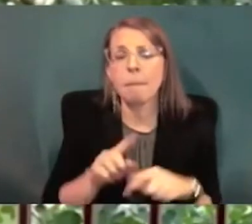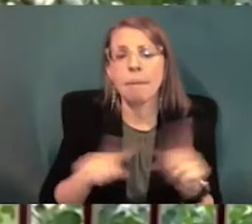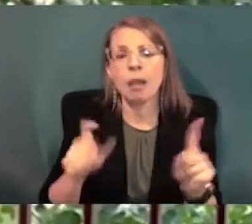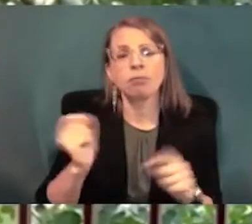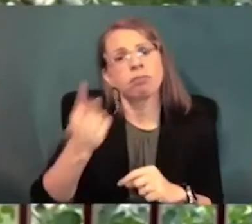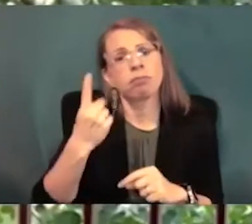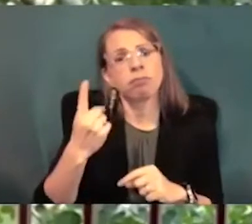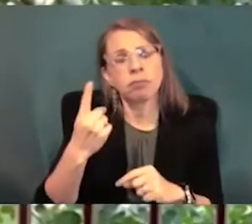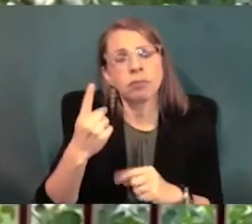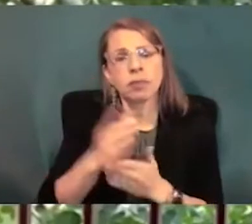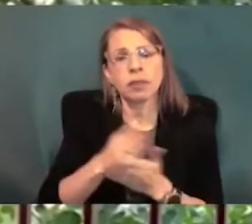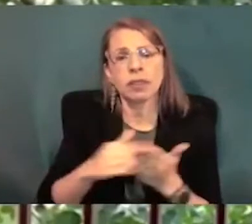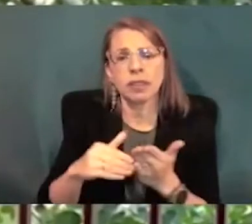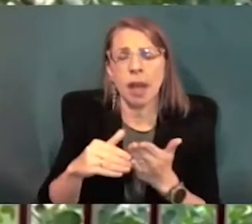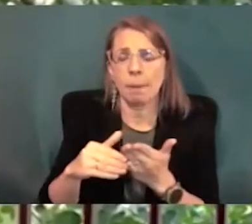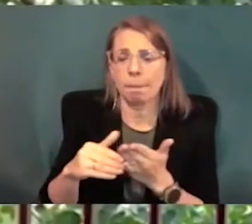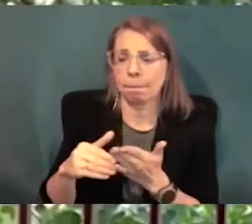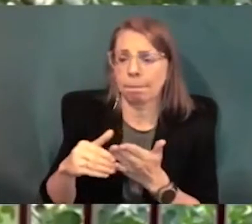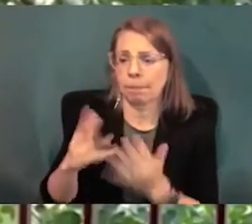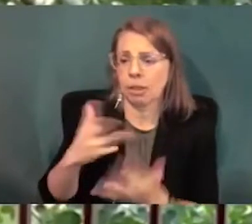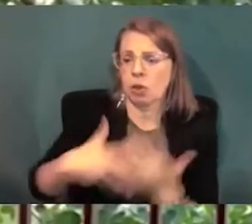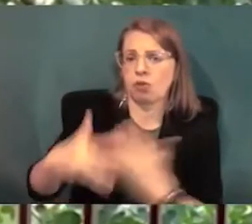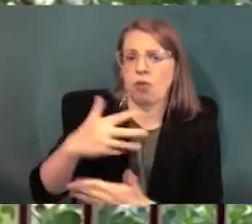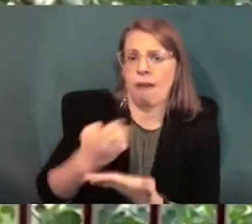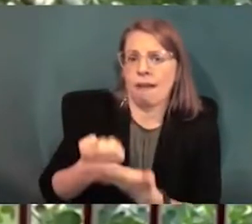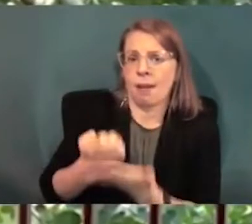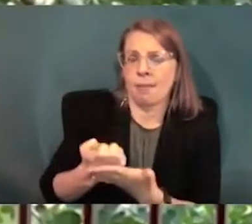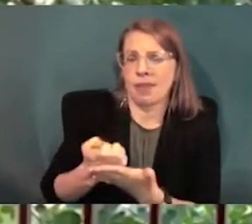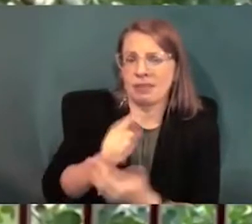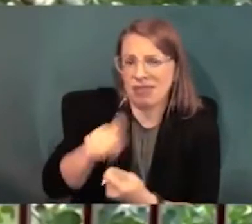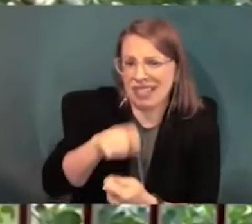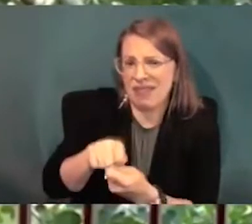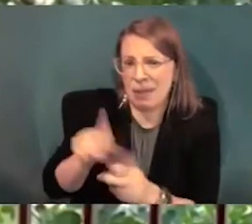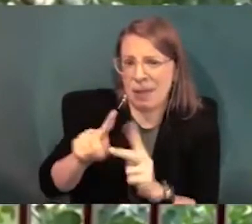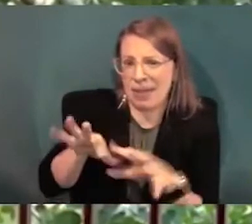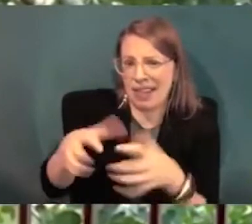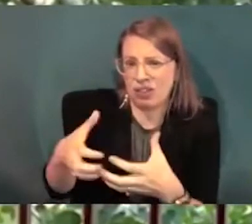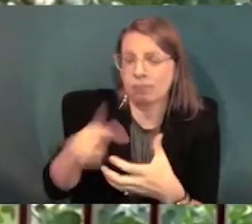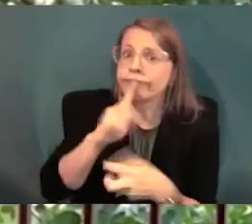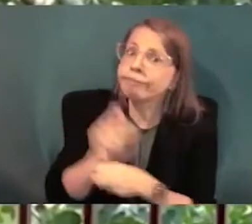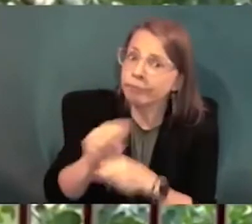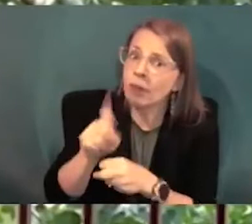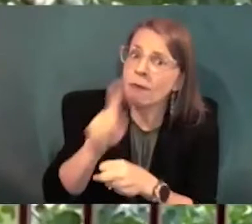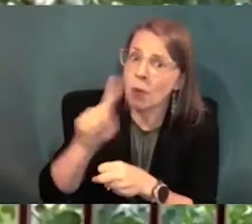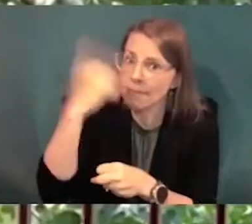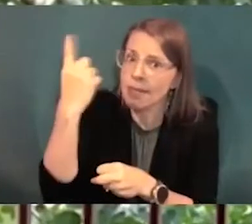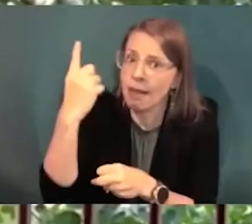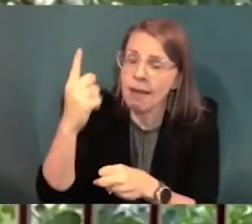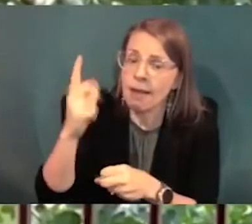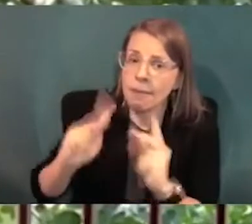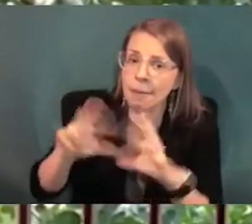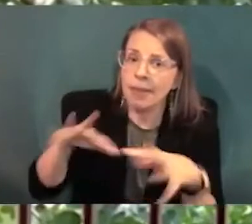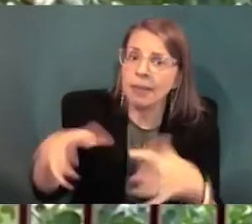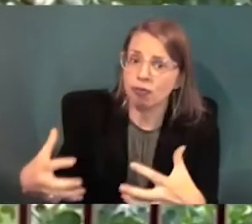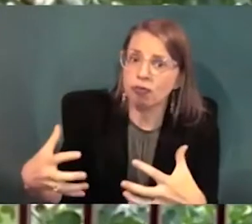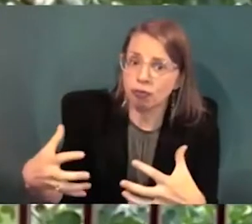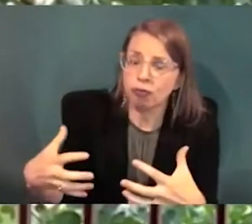the socioeconomic and certain populations, obviously very real for the Black population